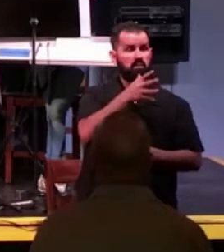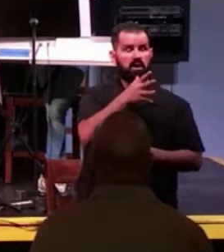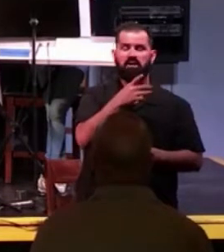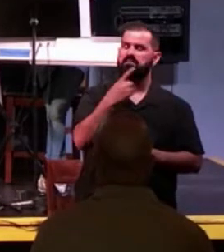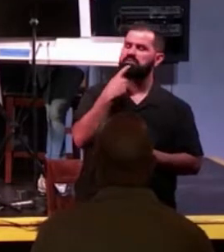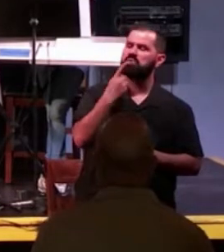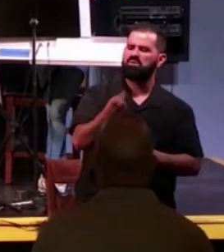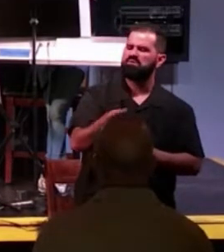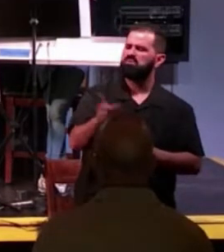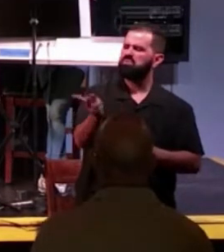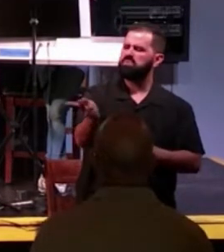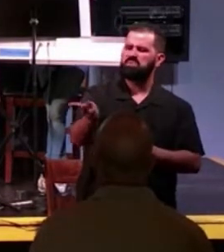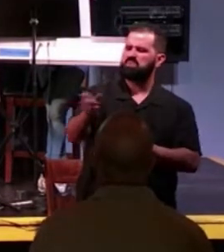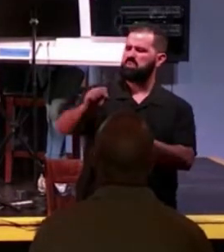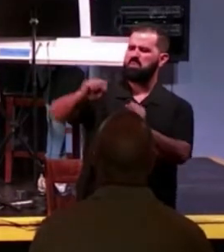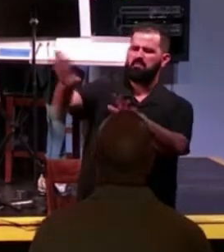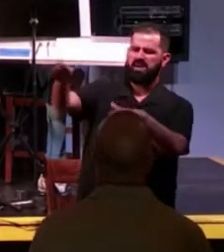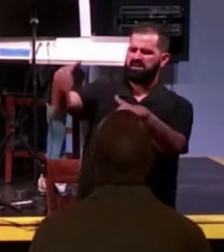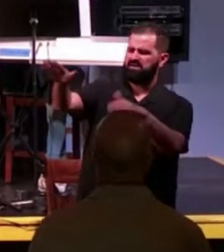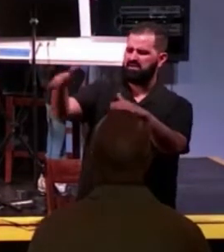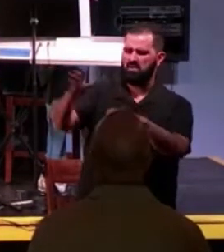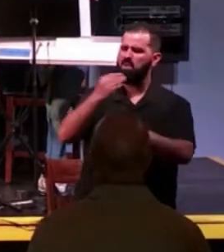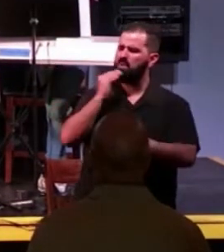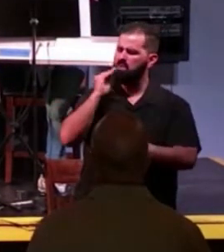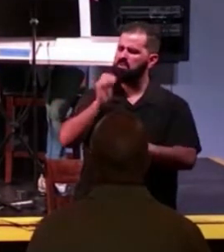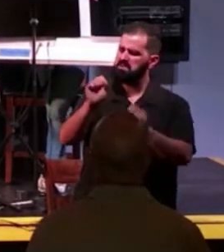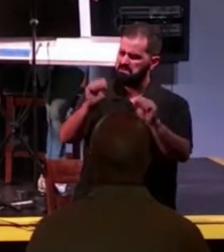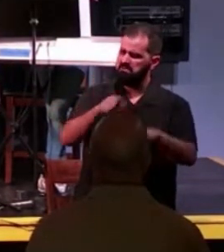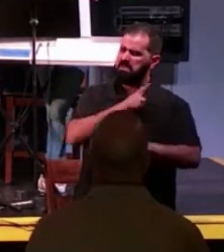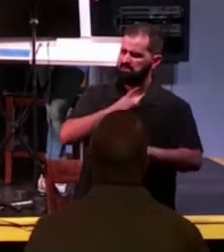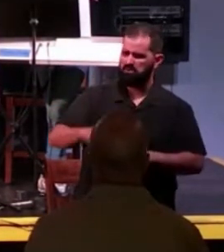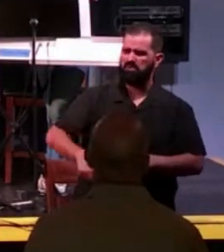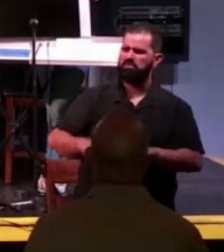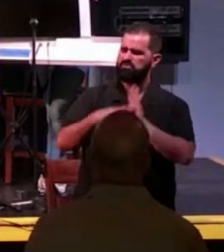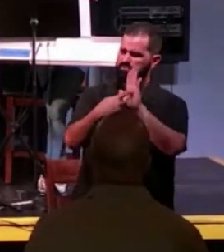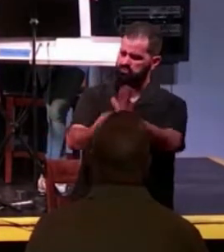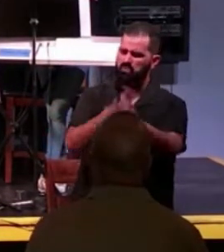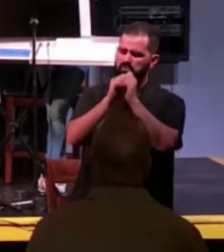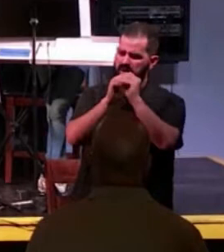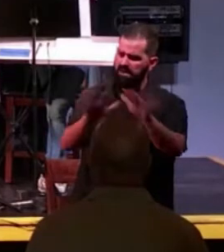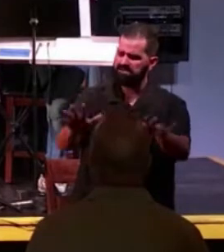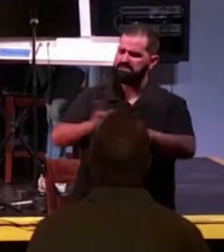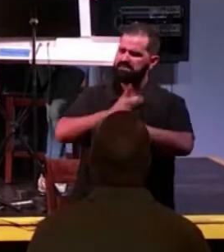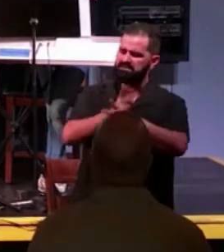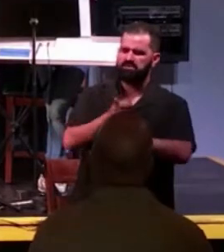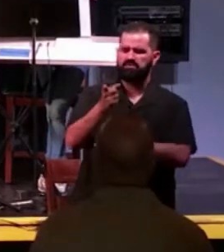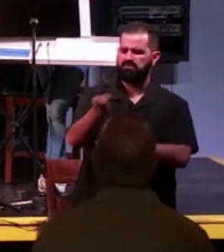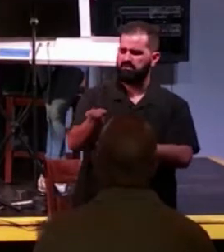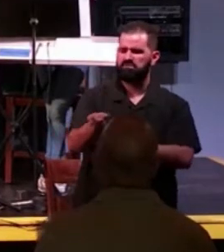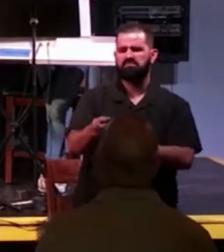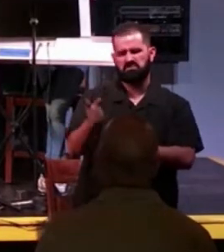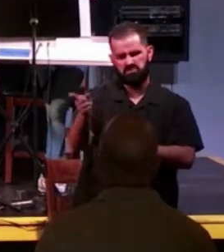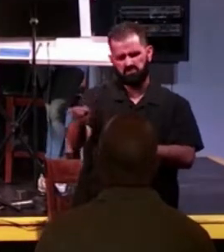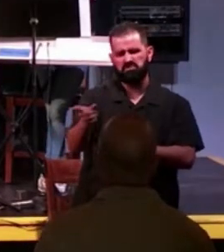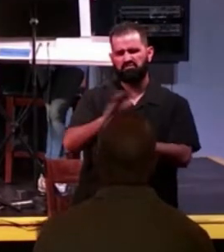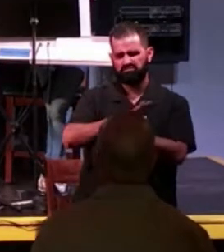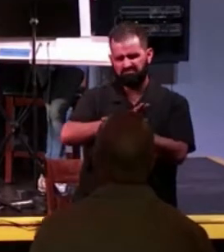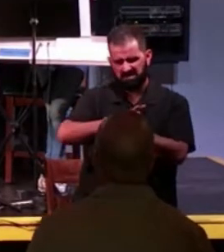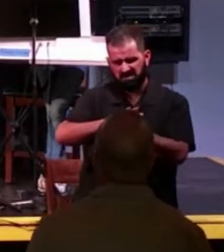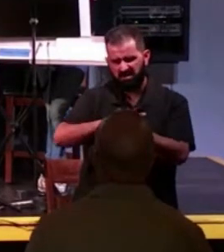back, each of you, your mother's home. May the Lord show kindness to you as you have shown to your dead and